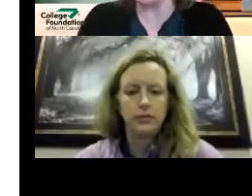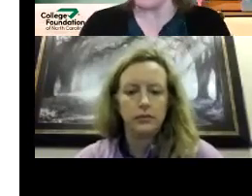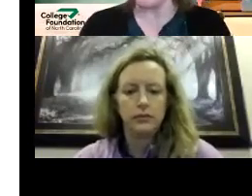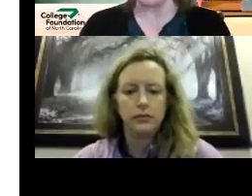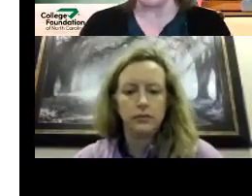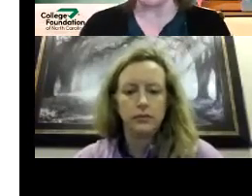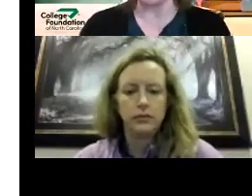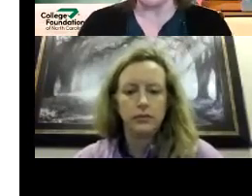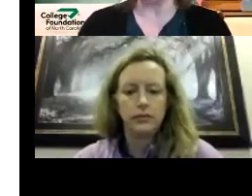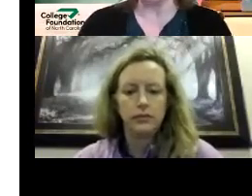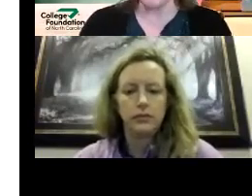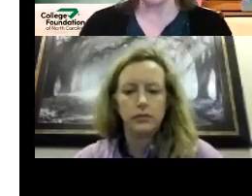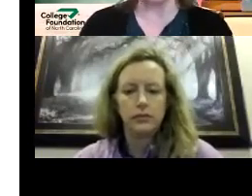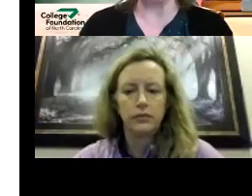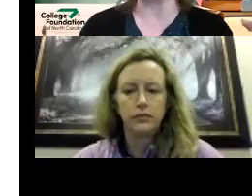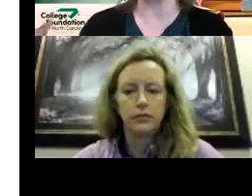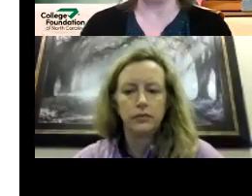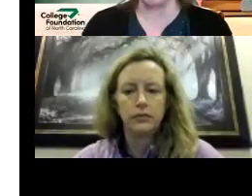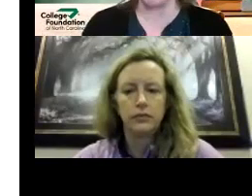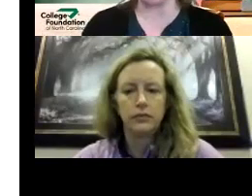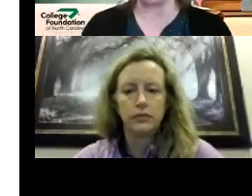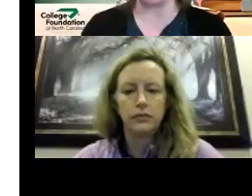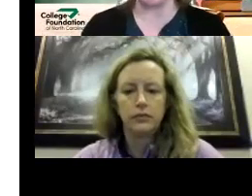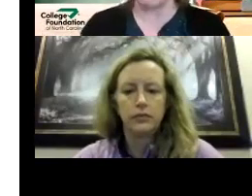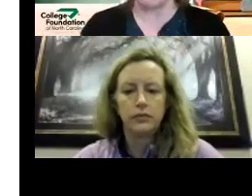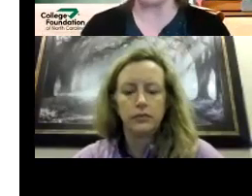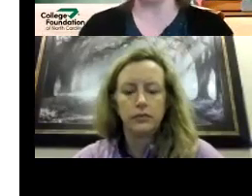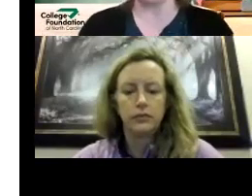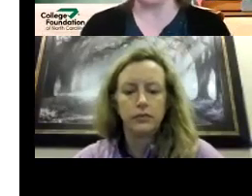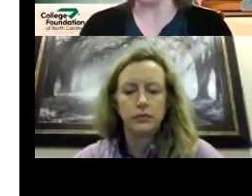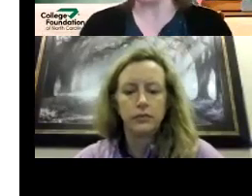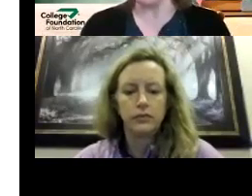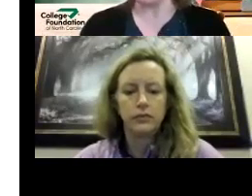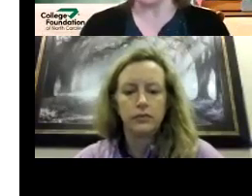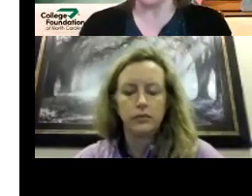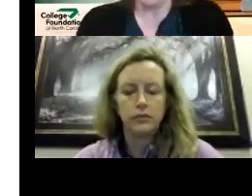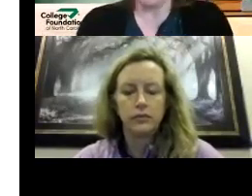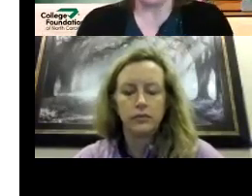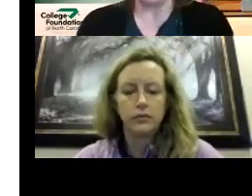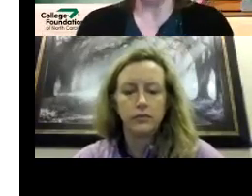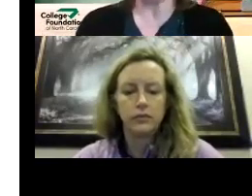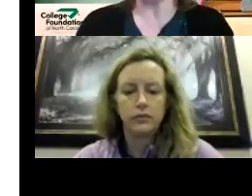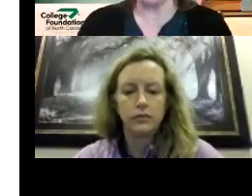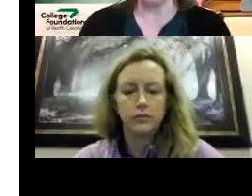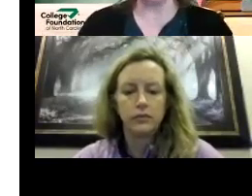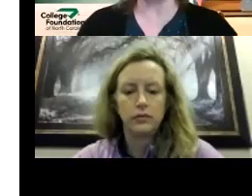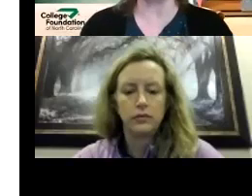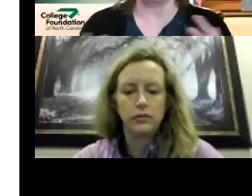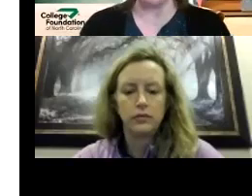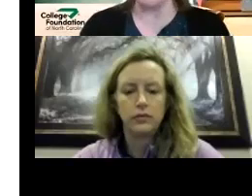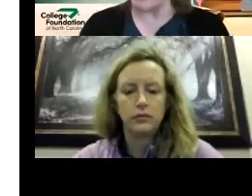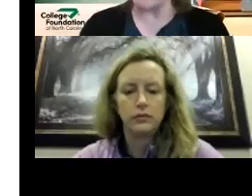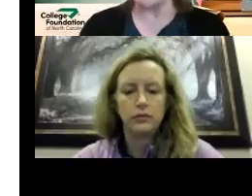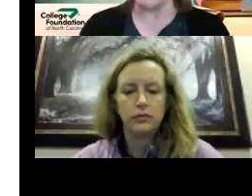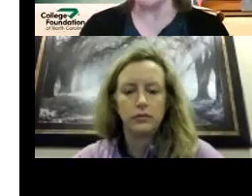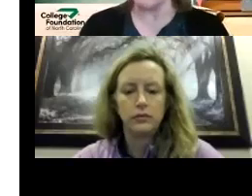federal form, right? And certainly the federal government has aid to offer to students who qualify. But then there's